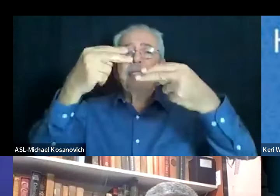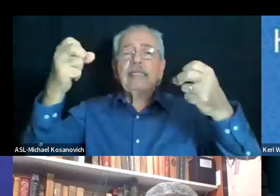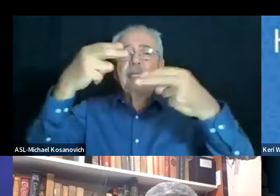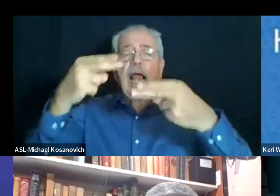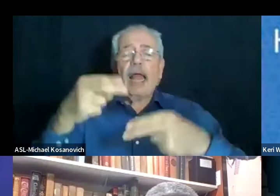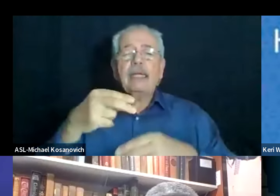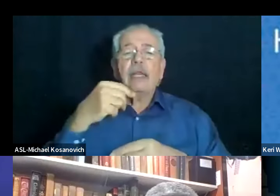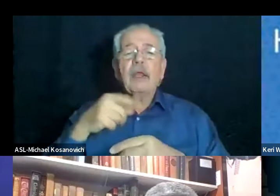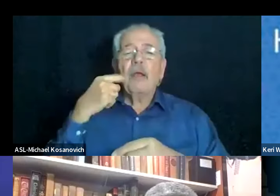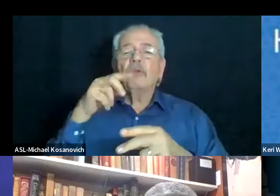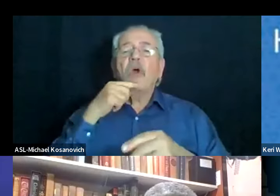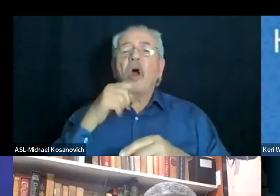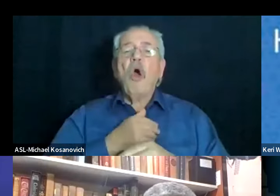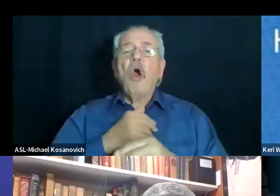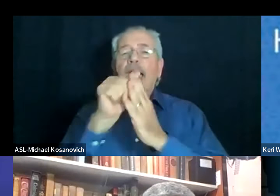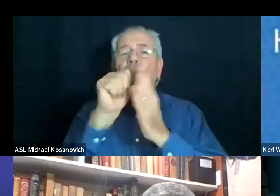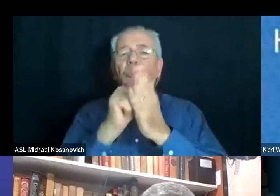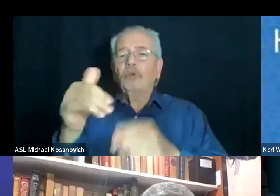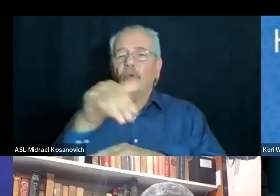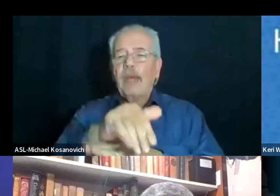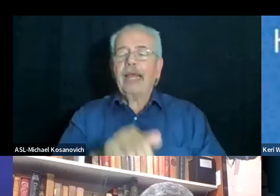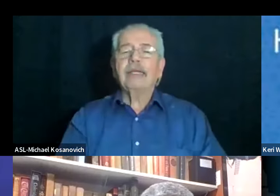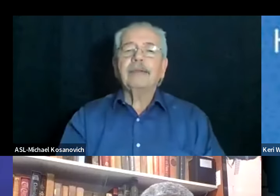quickly through our agenda tonight.